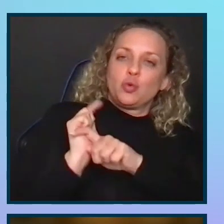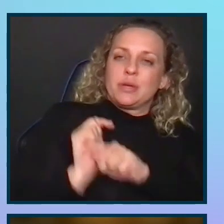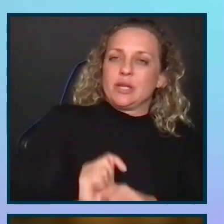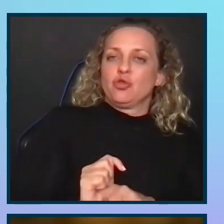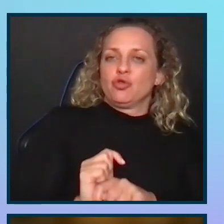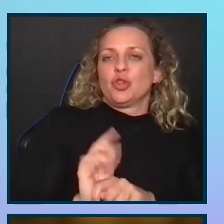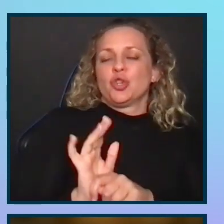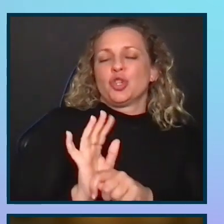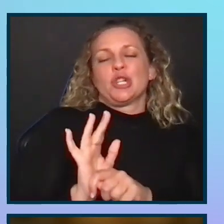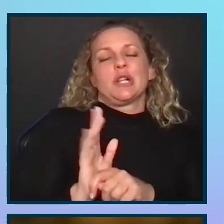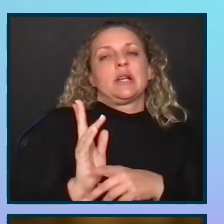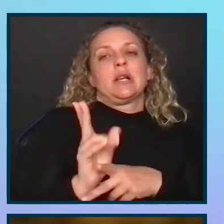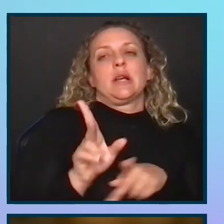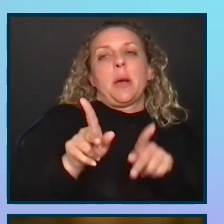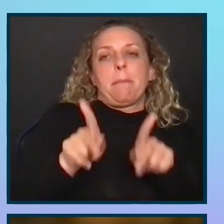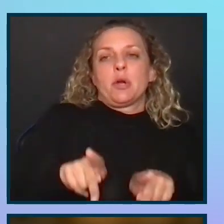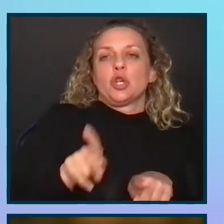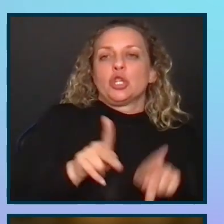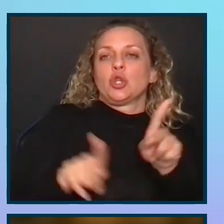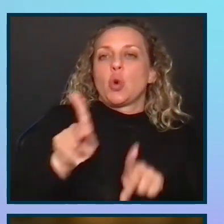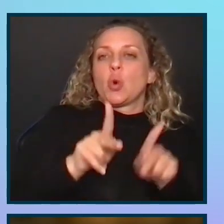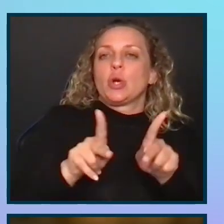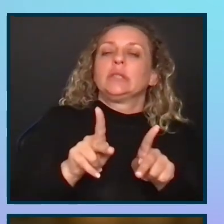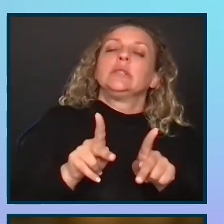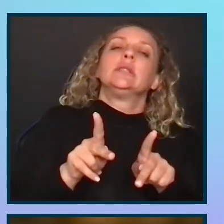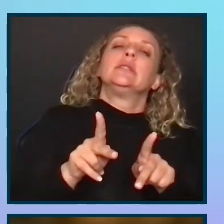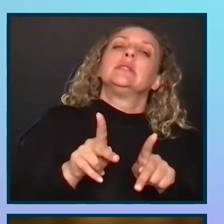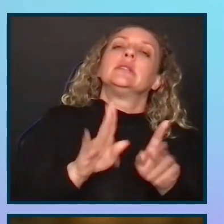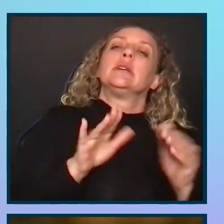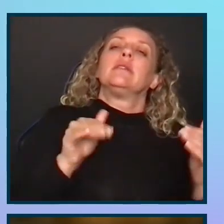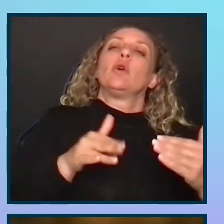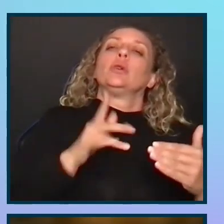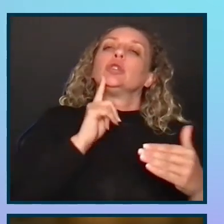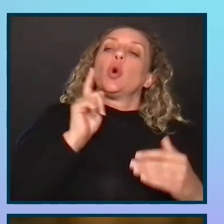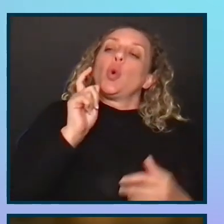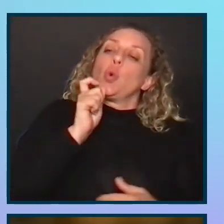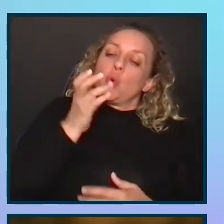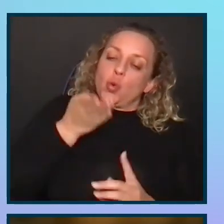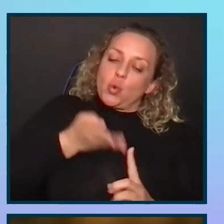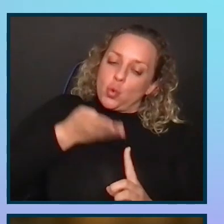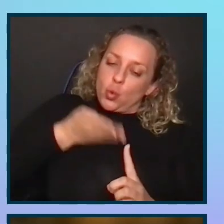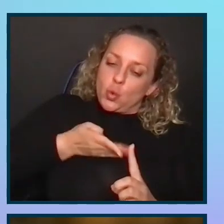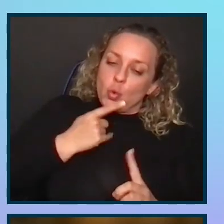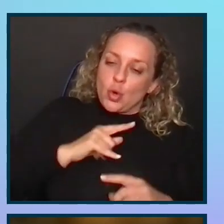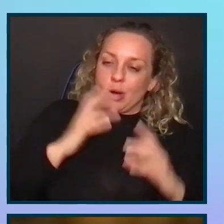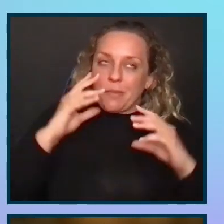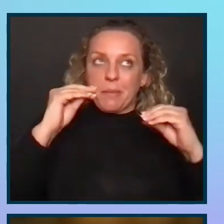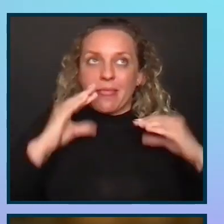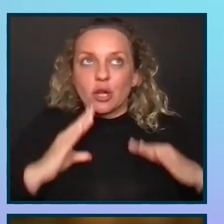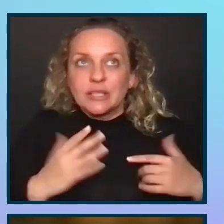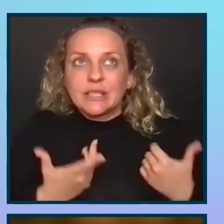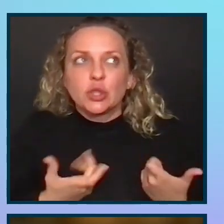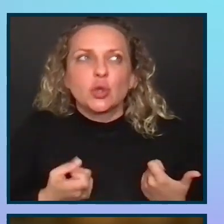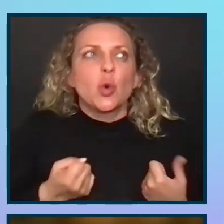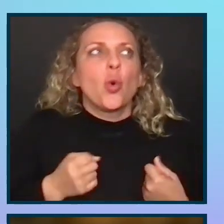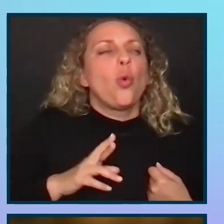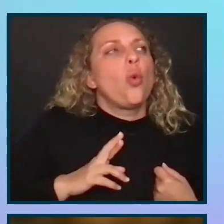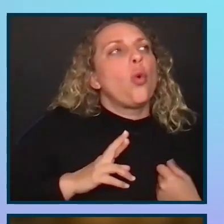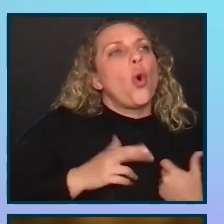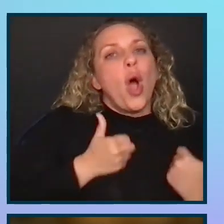traditional personas, which focus on who that person is, maybe that they're a teacher or they're